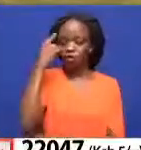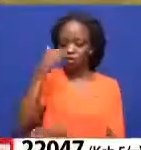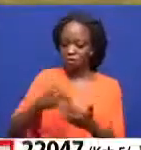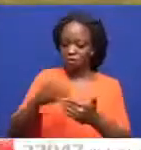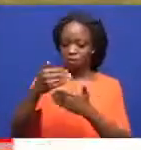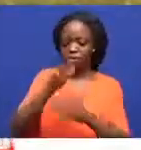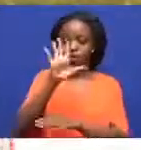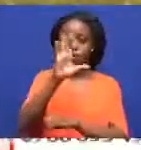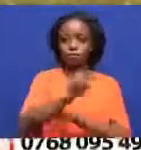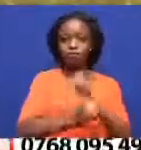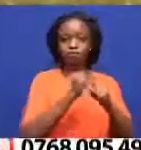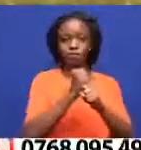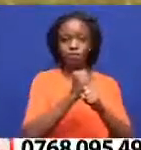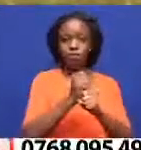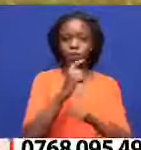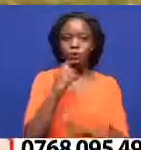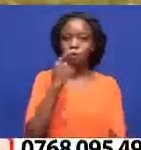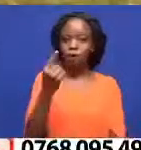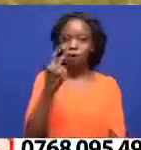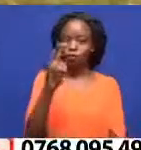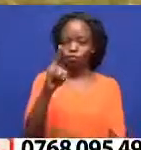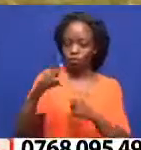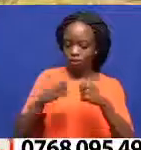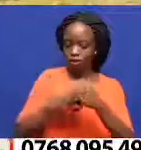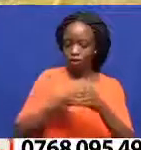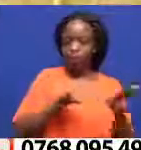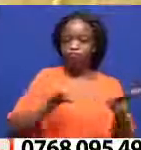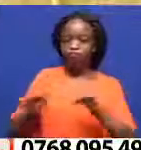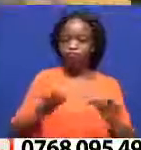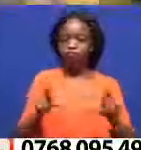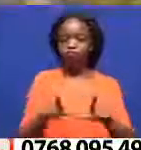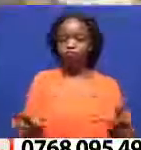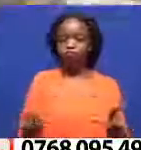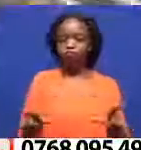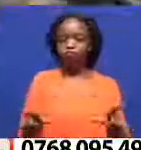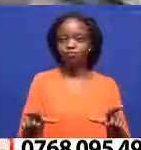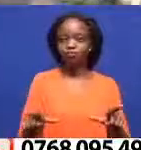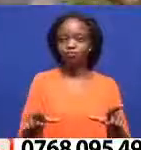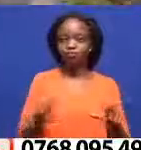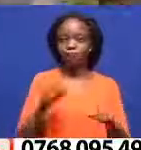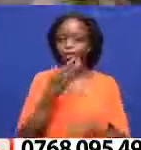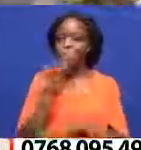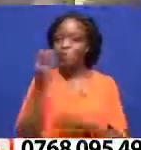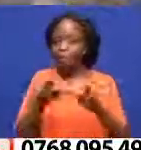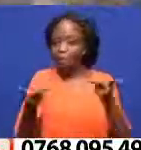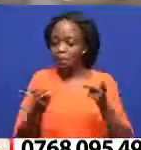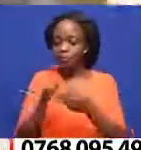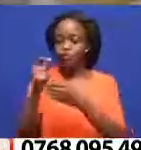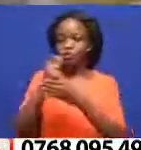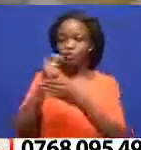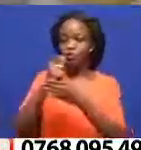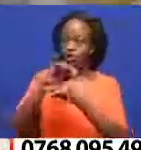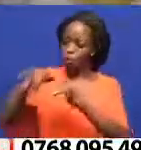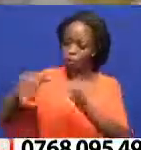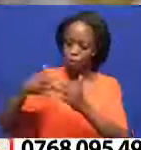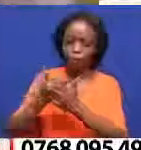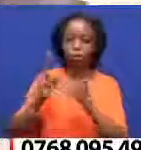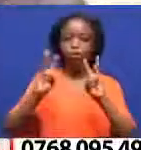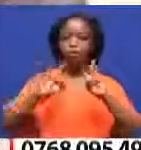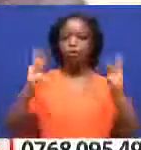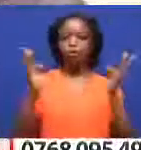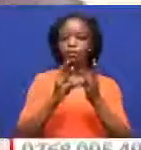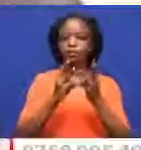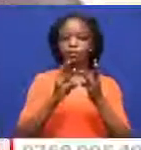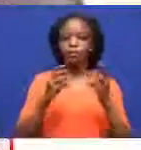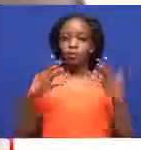next 5 years on 129 acres of land. Kaptagat is the best place to train in the whole world. Many people are training